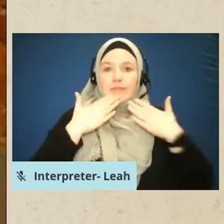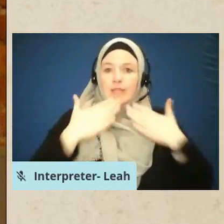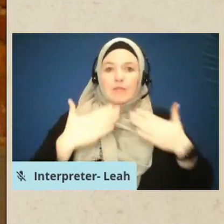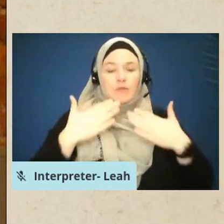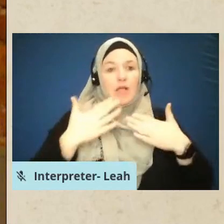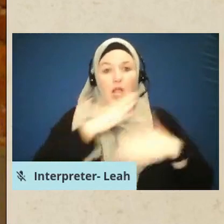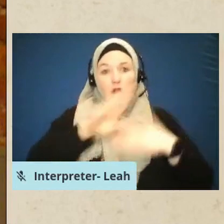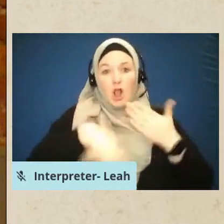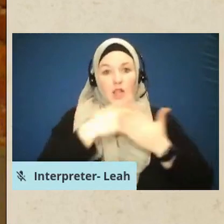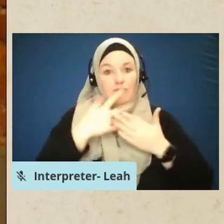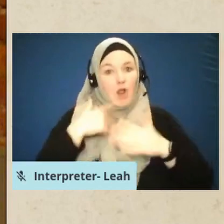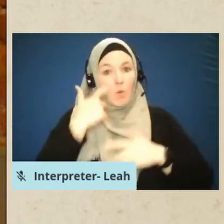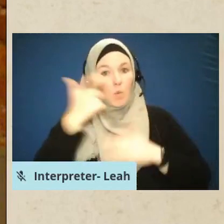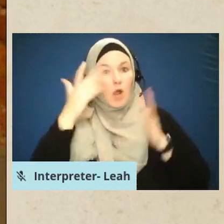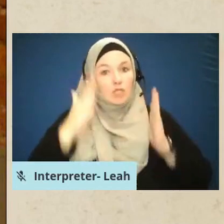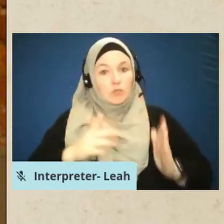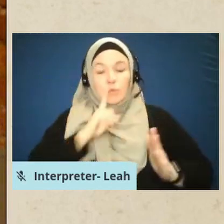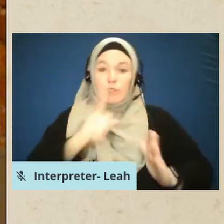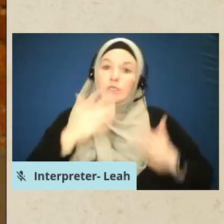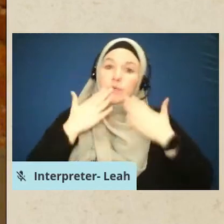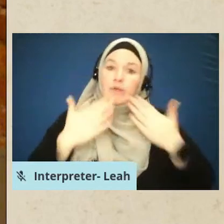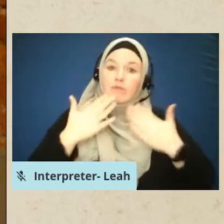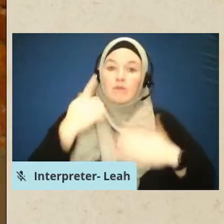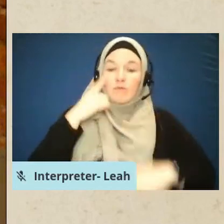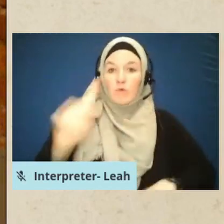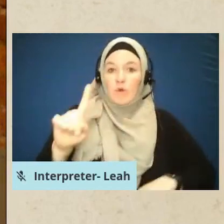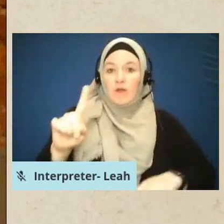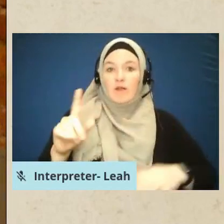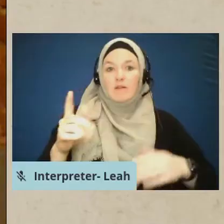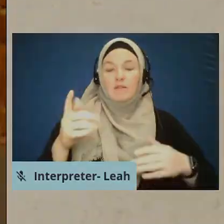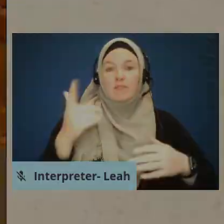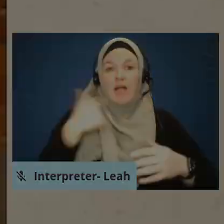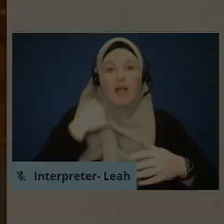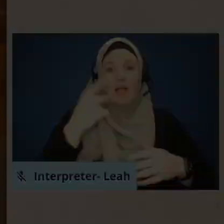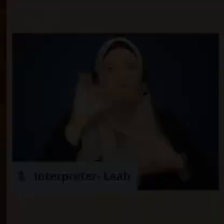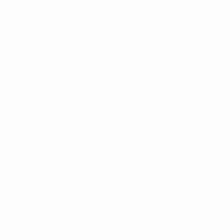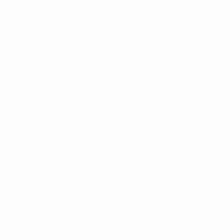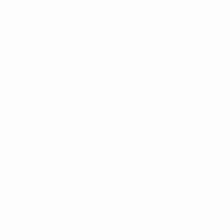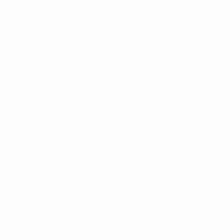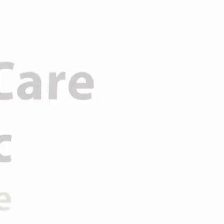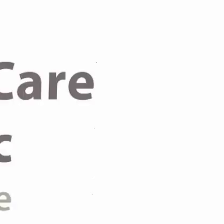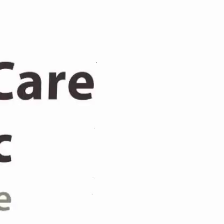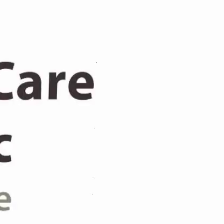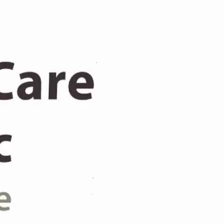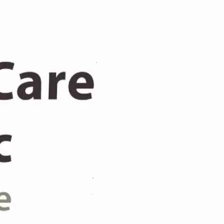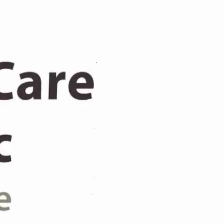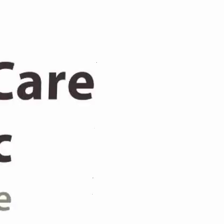viewers are also incredibly grateful to have witnessed this conversation